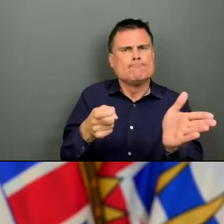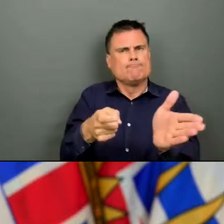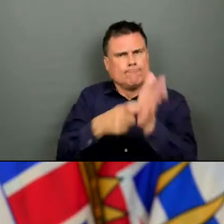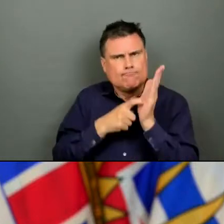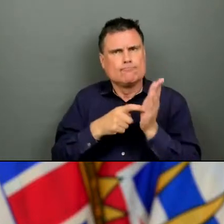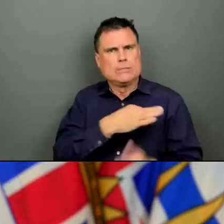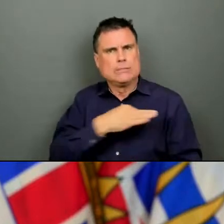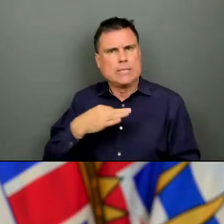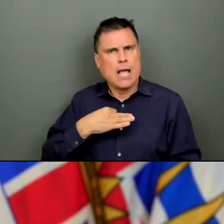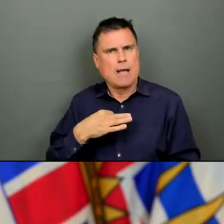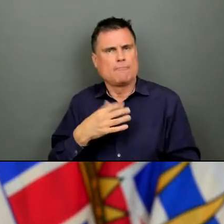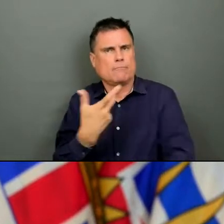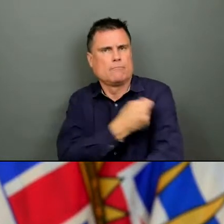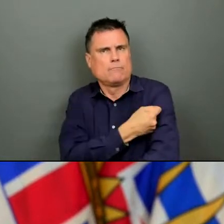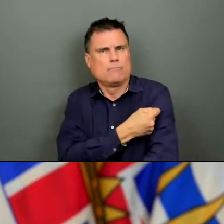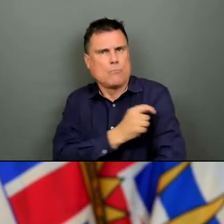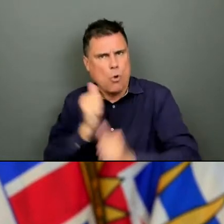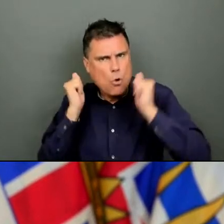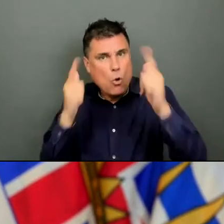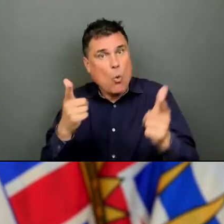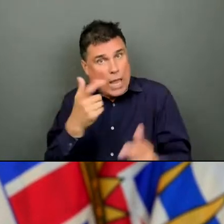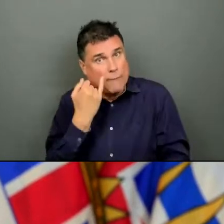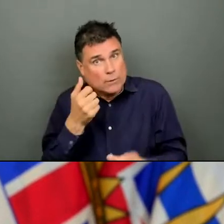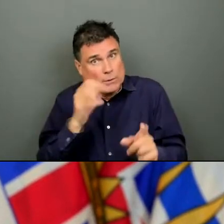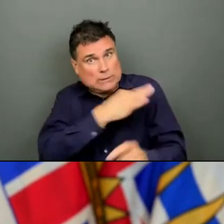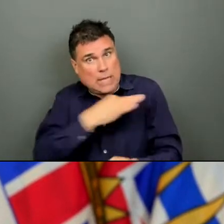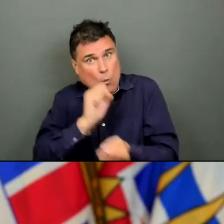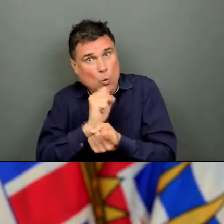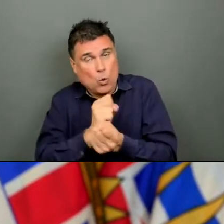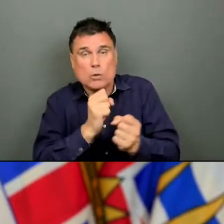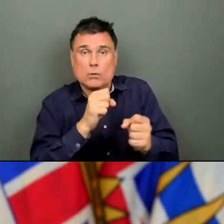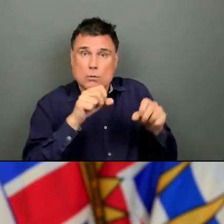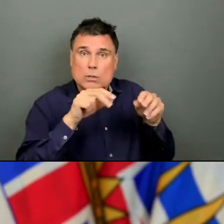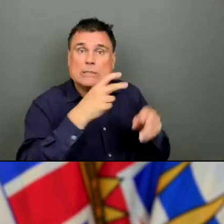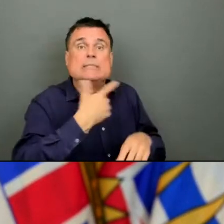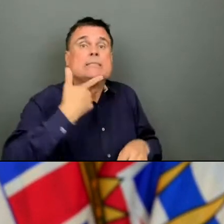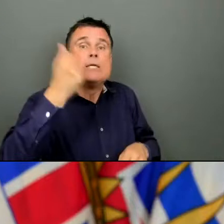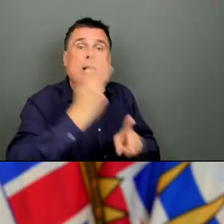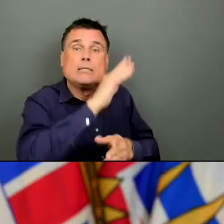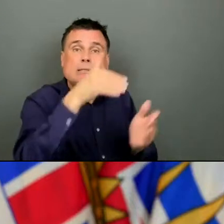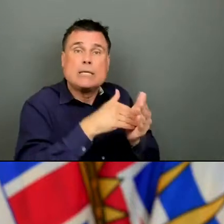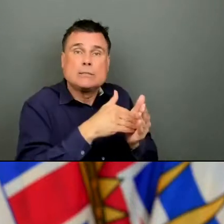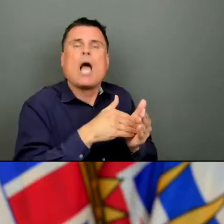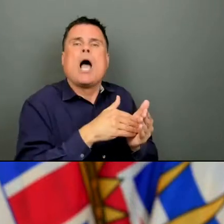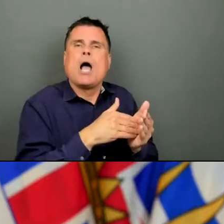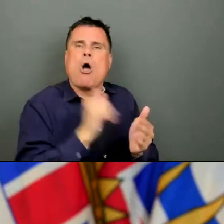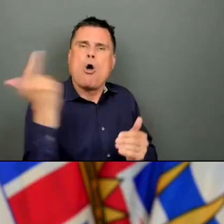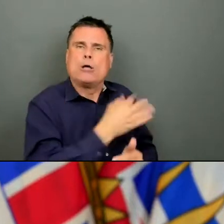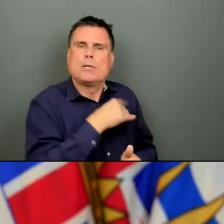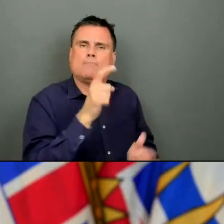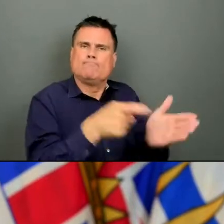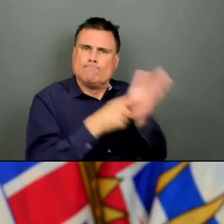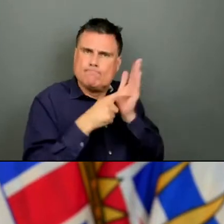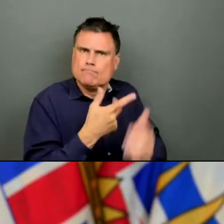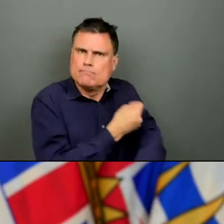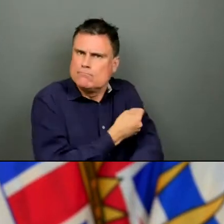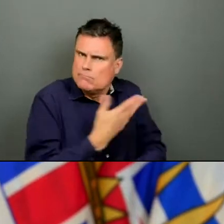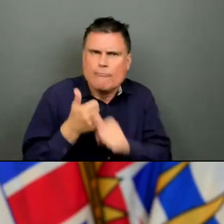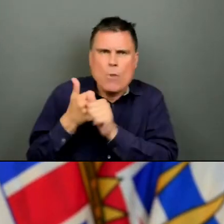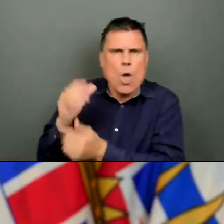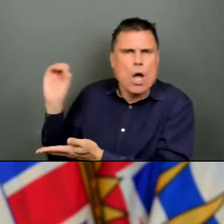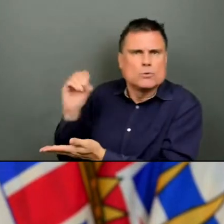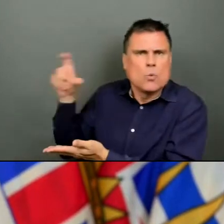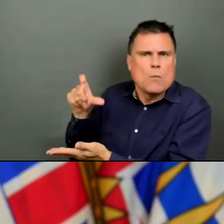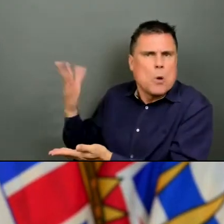care? And is there consideration being given to making vaccination mandatory for